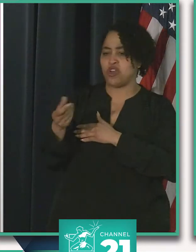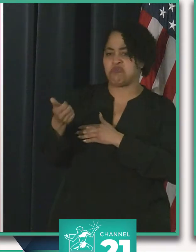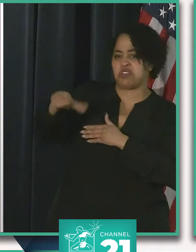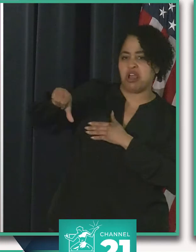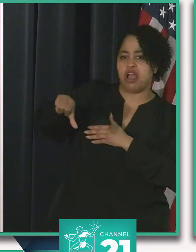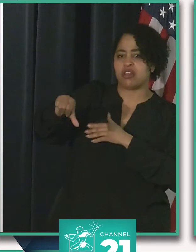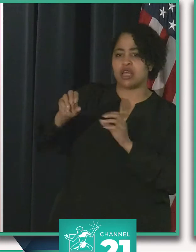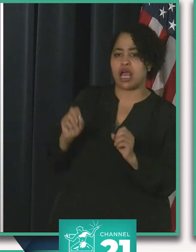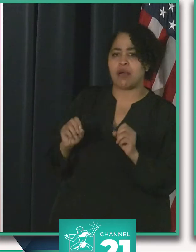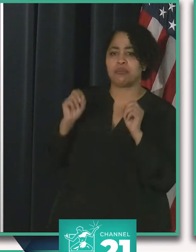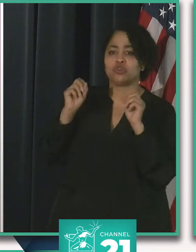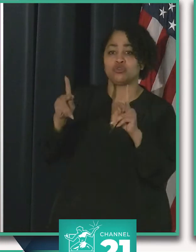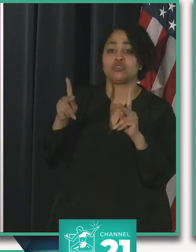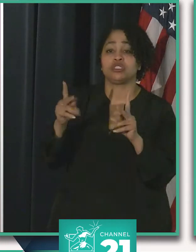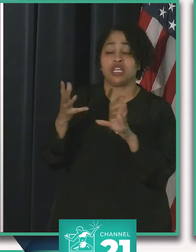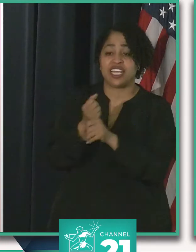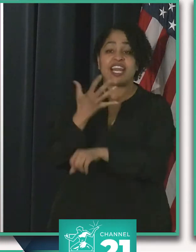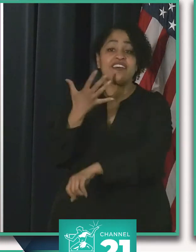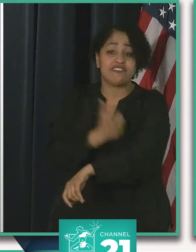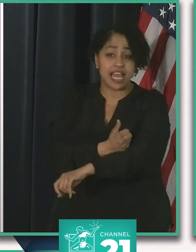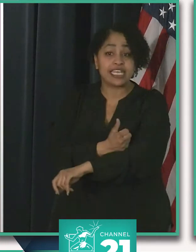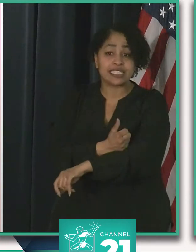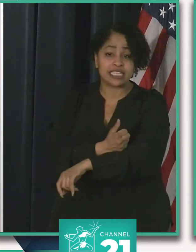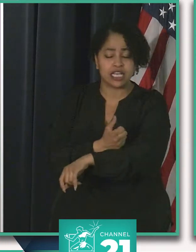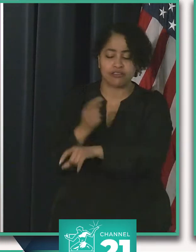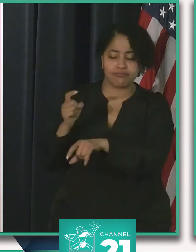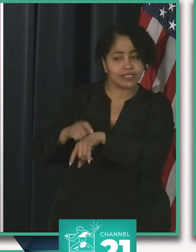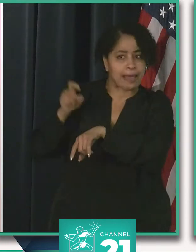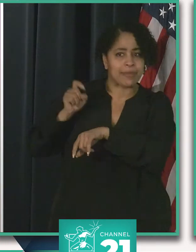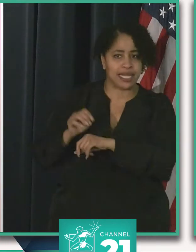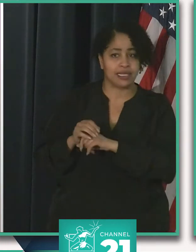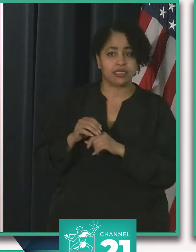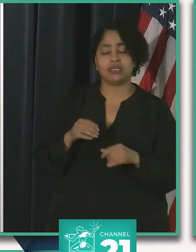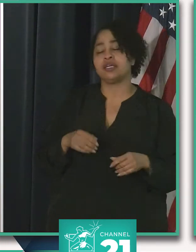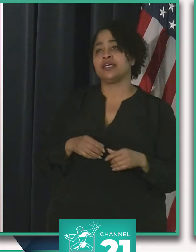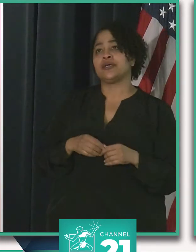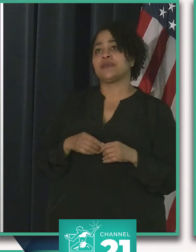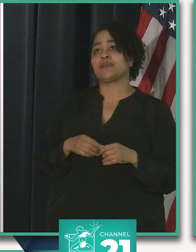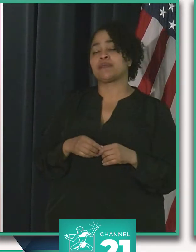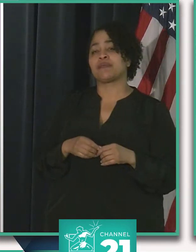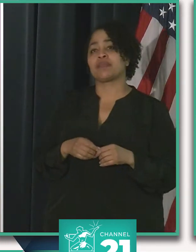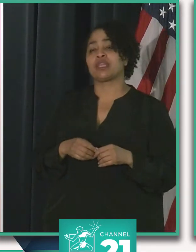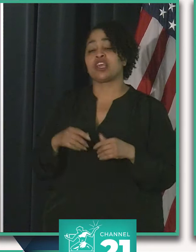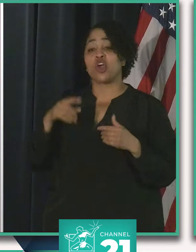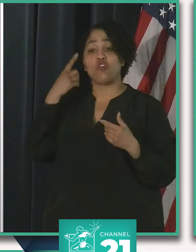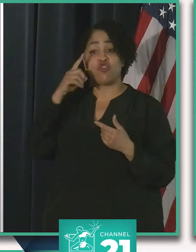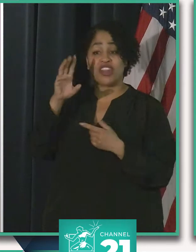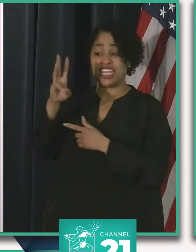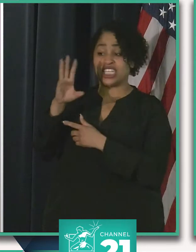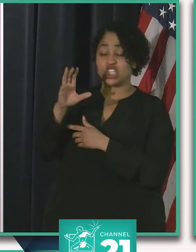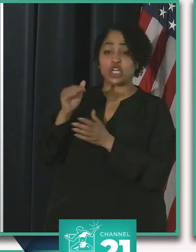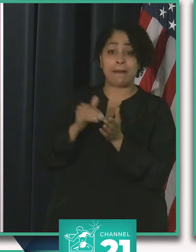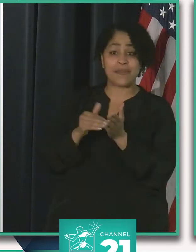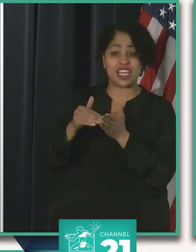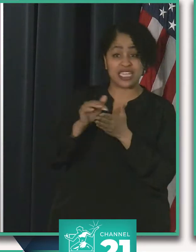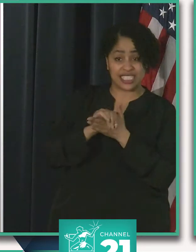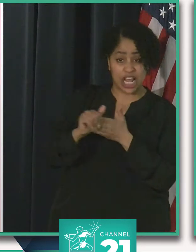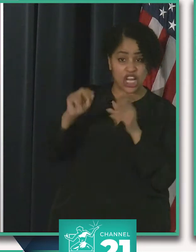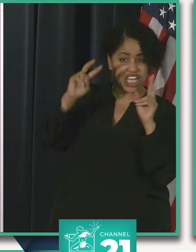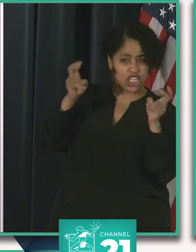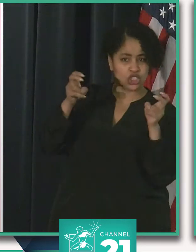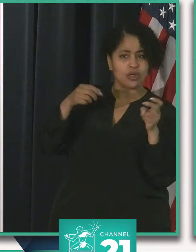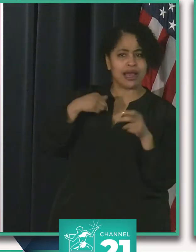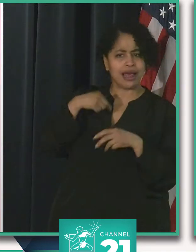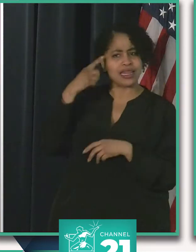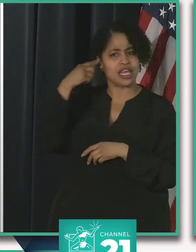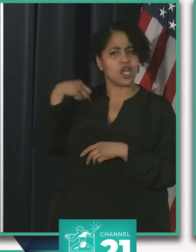the opportunity to get a vaccine timely. And relative to the $600 million issue, I think we